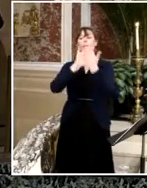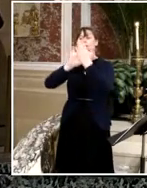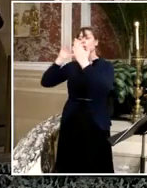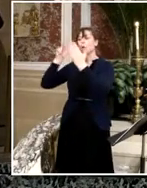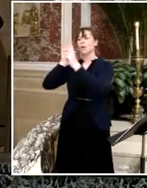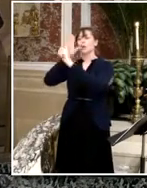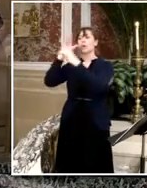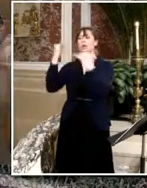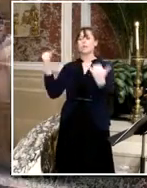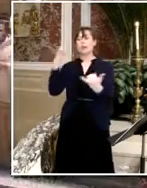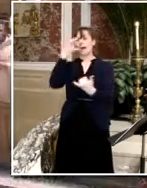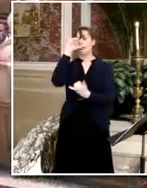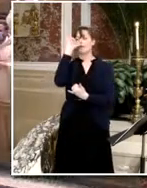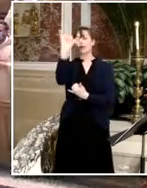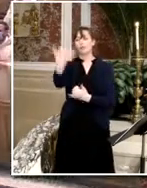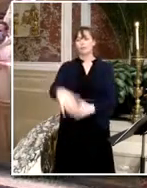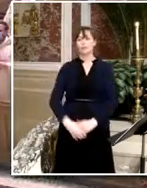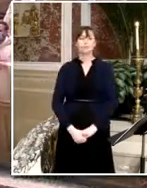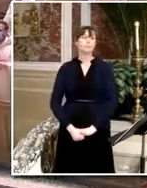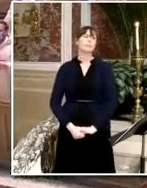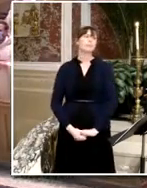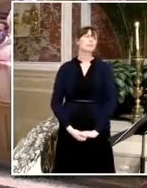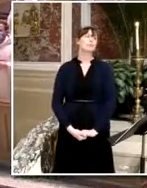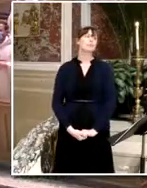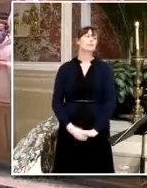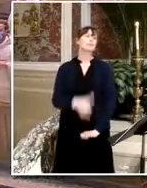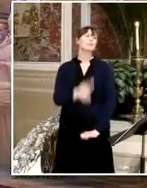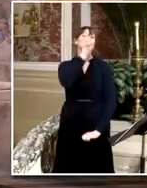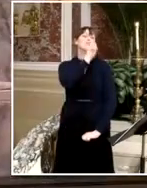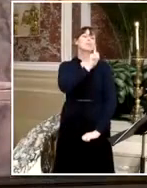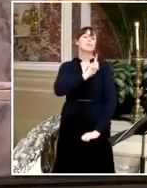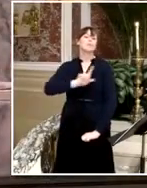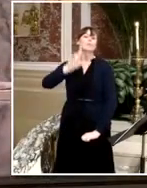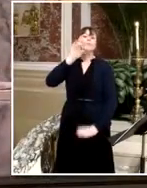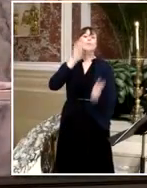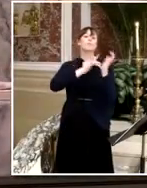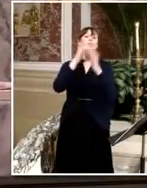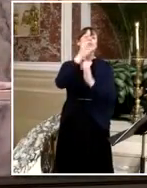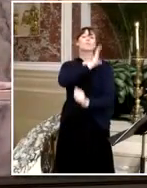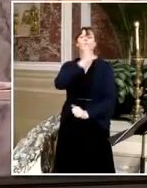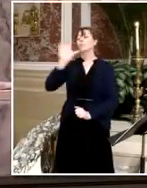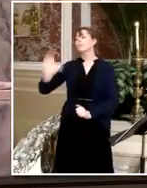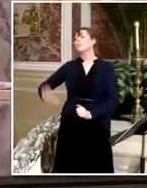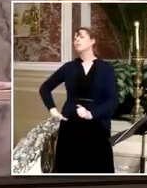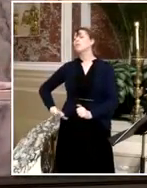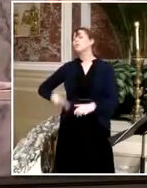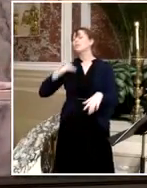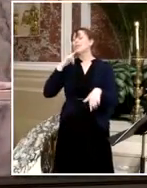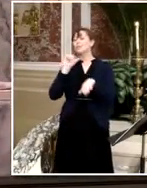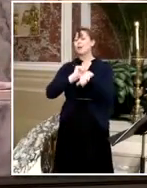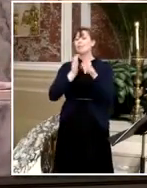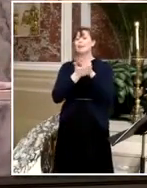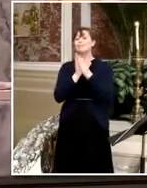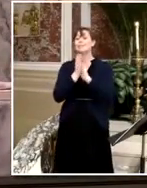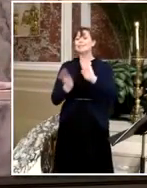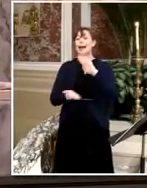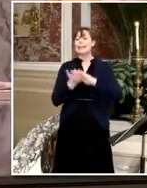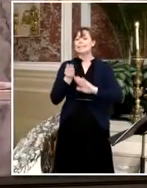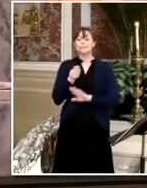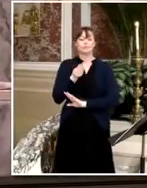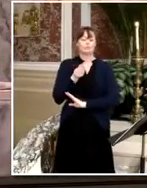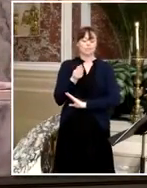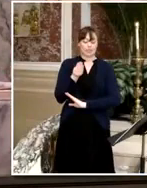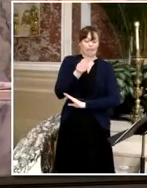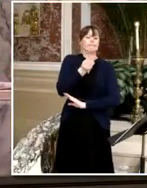and the glory are yours, now and forever. Lord Jesus Christ, who said to your apostles, Peace I leave you,